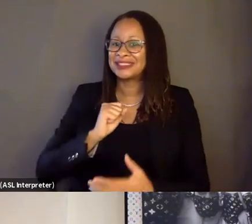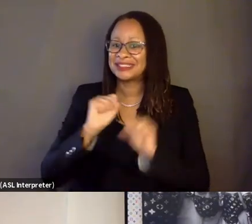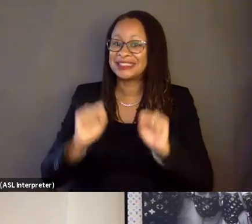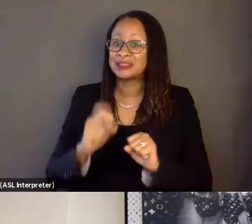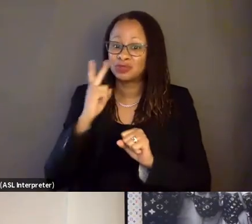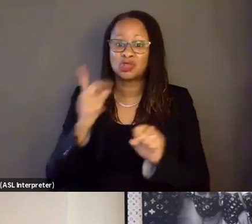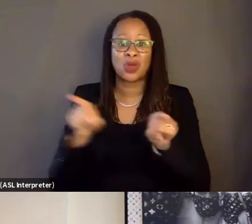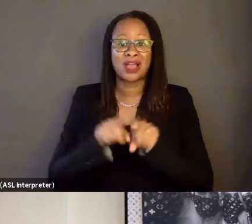broken.